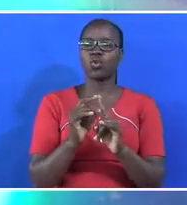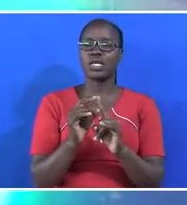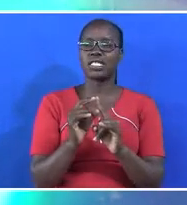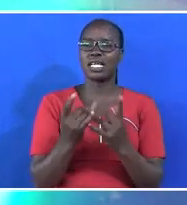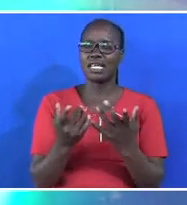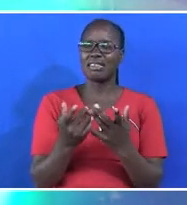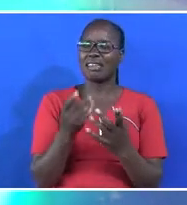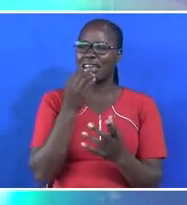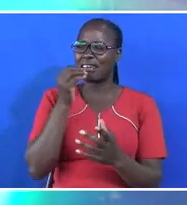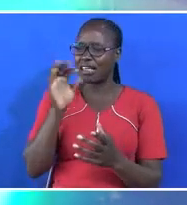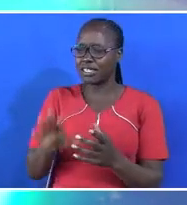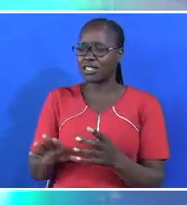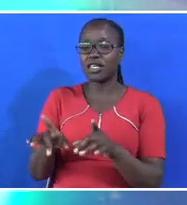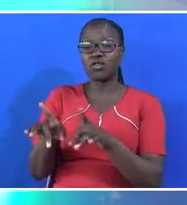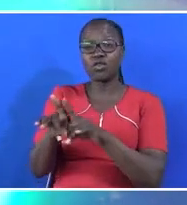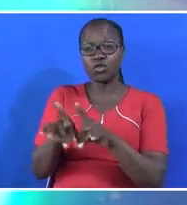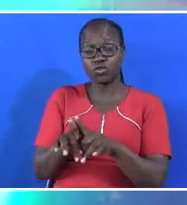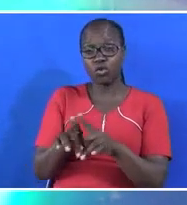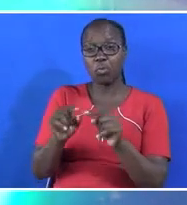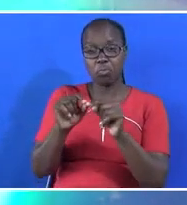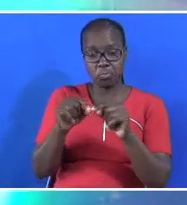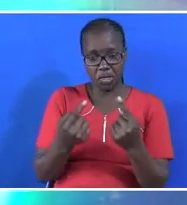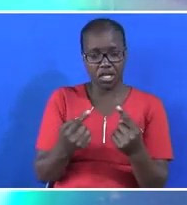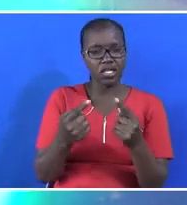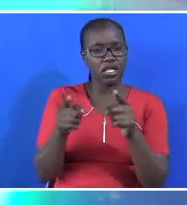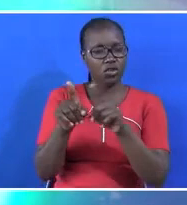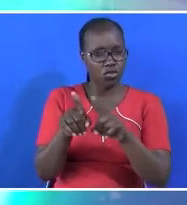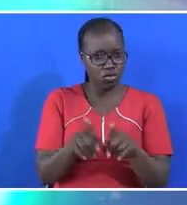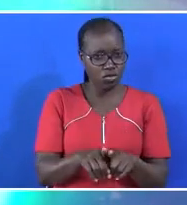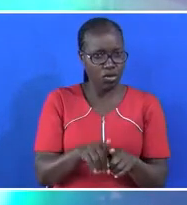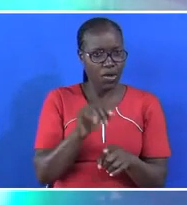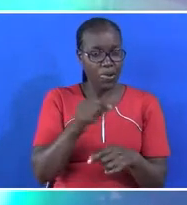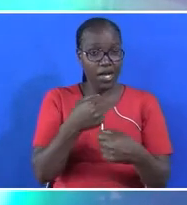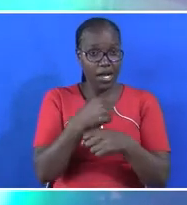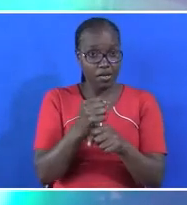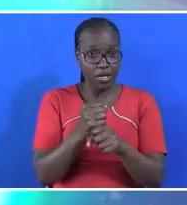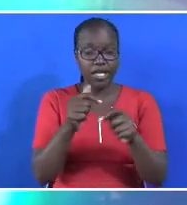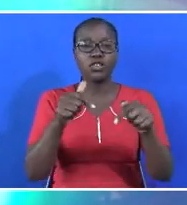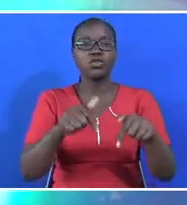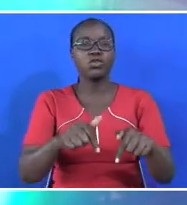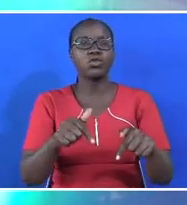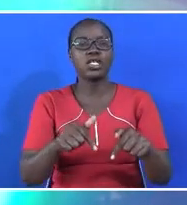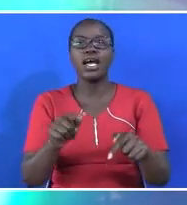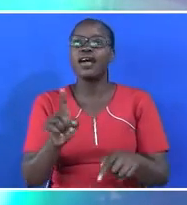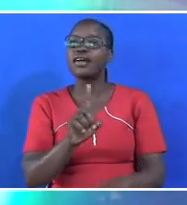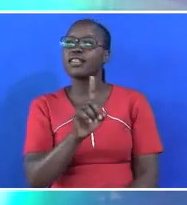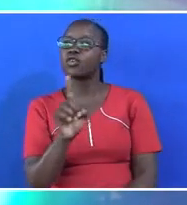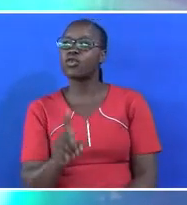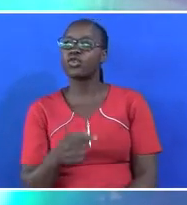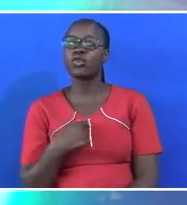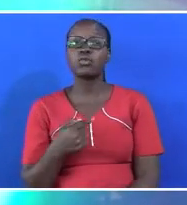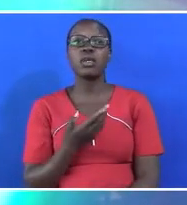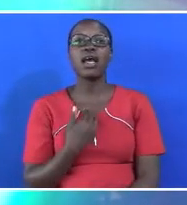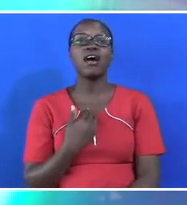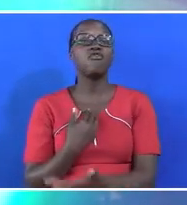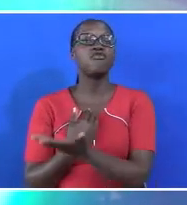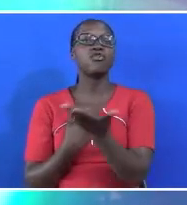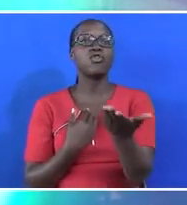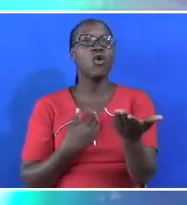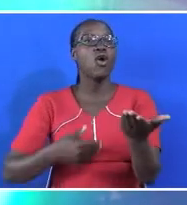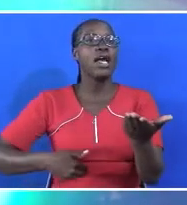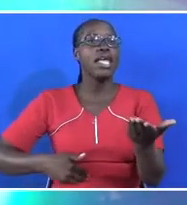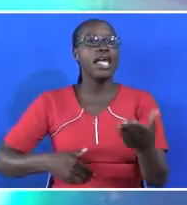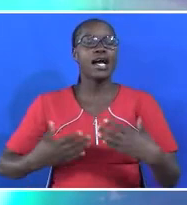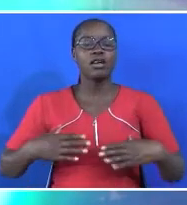castigate can also break. They also can make. And today, the question I'm asking is, young